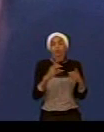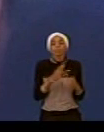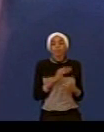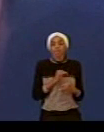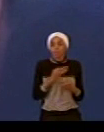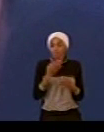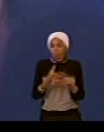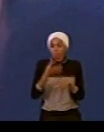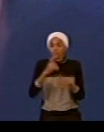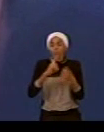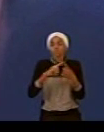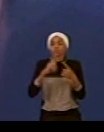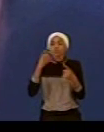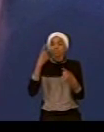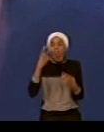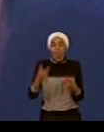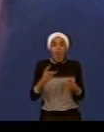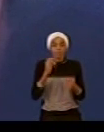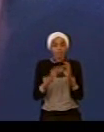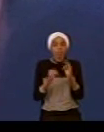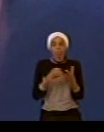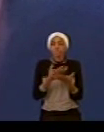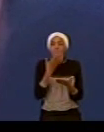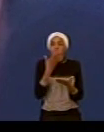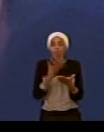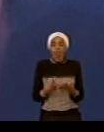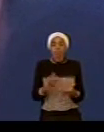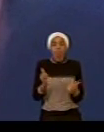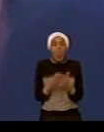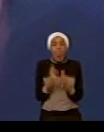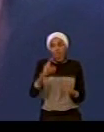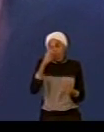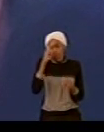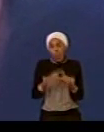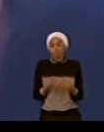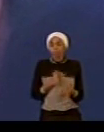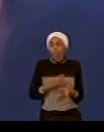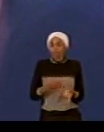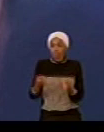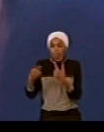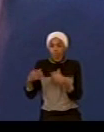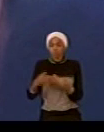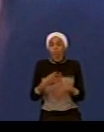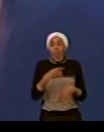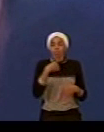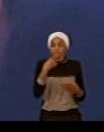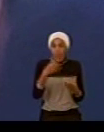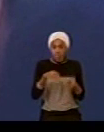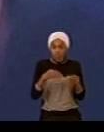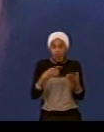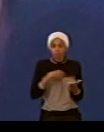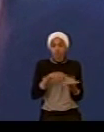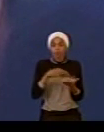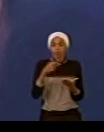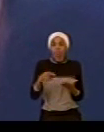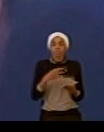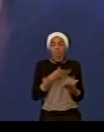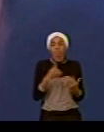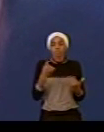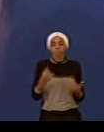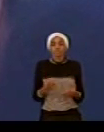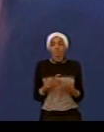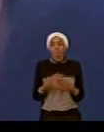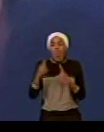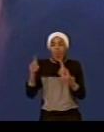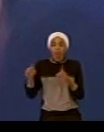whether it be well with thy brethren, and well with the flocks, and bring me word again. So he sent him out of the vale of Hebron,